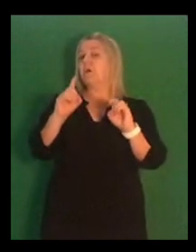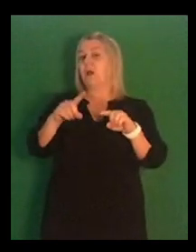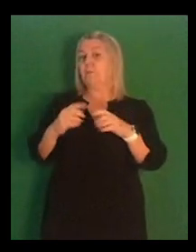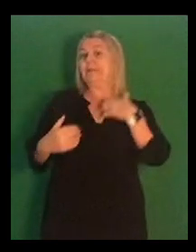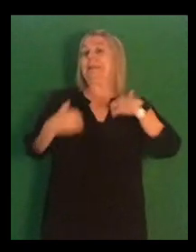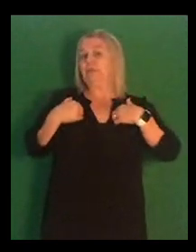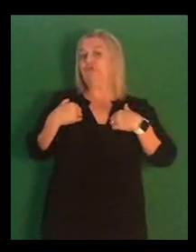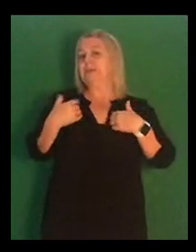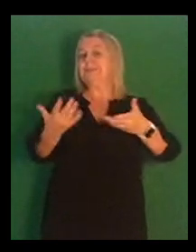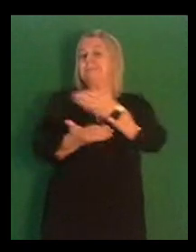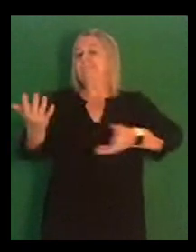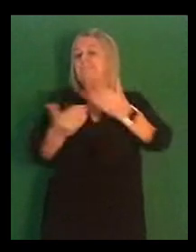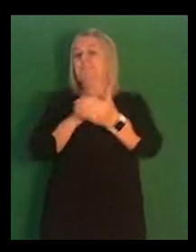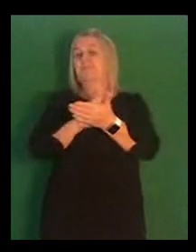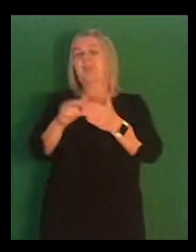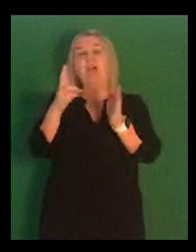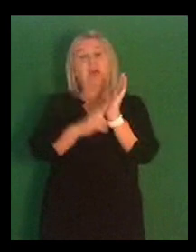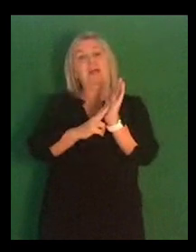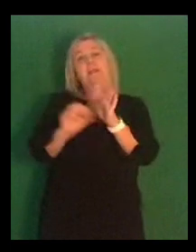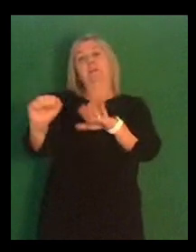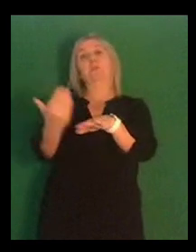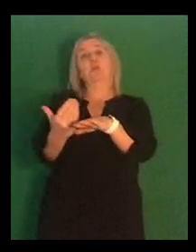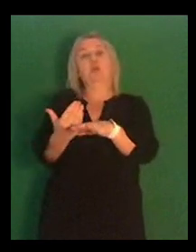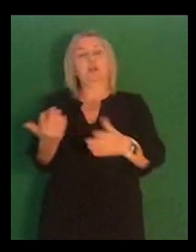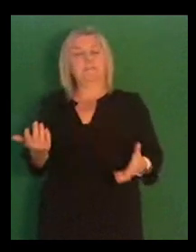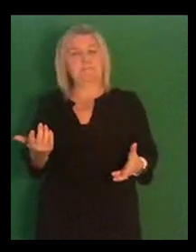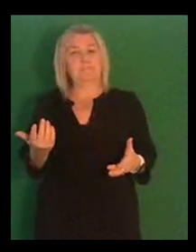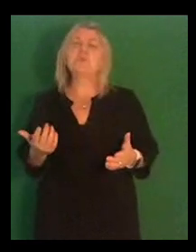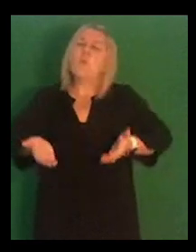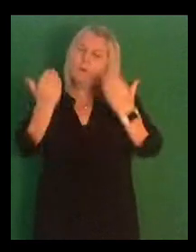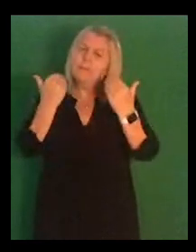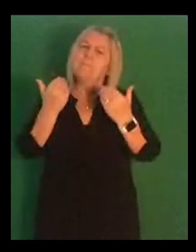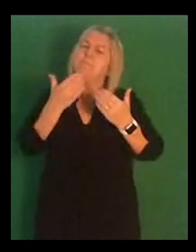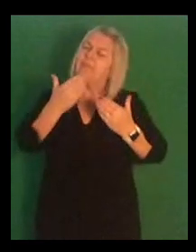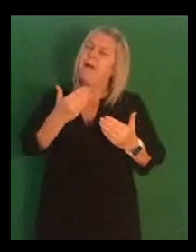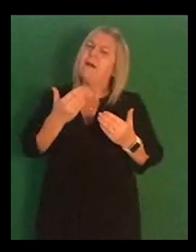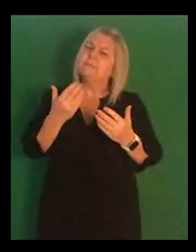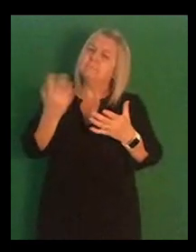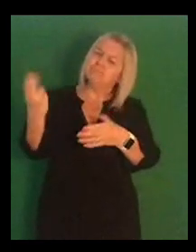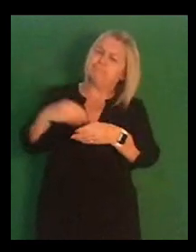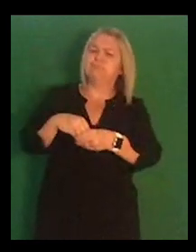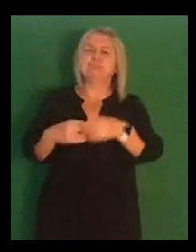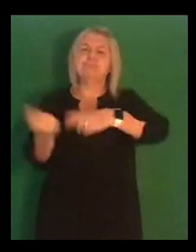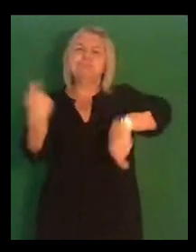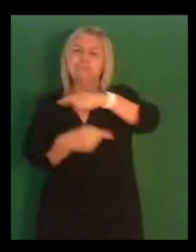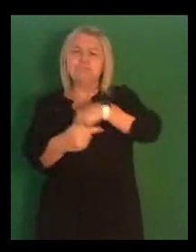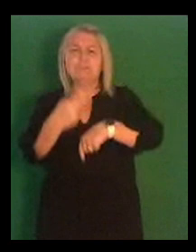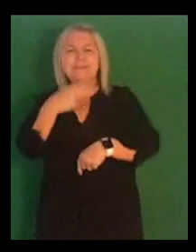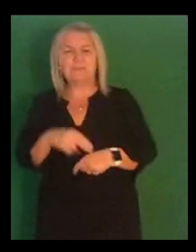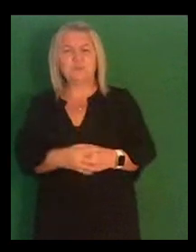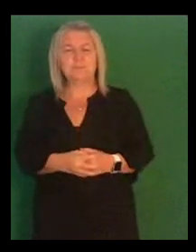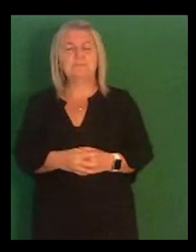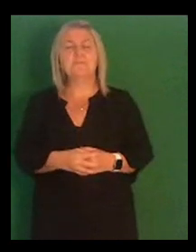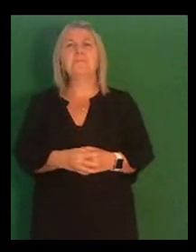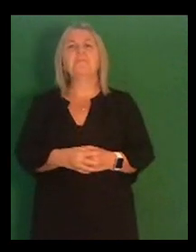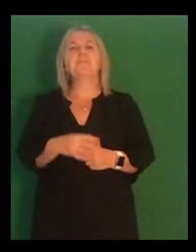on. But just to get it, so welcome everybody, and thank you so much for joining us. But to start us off, and I might ask you